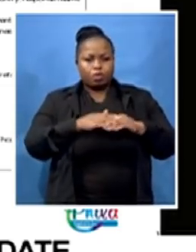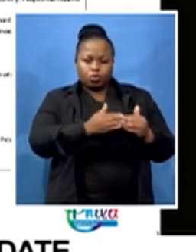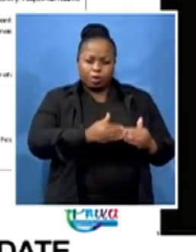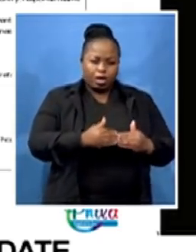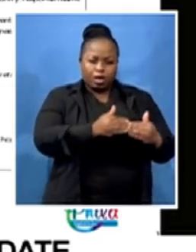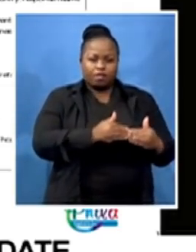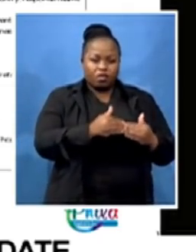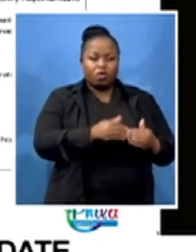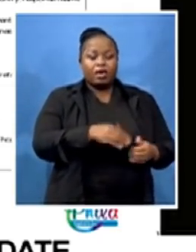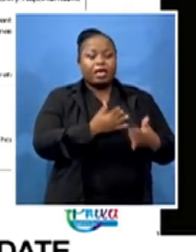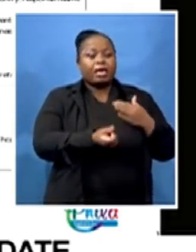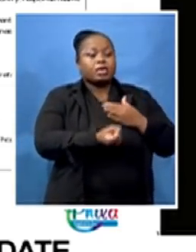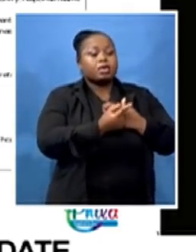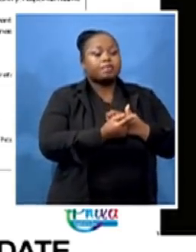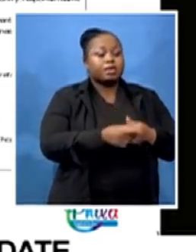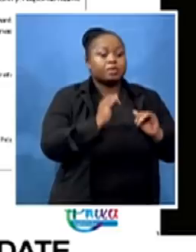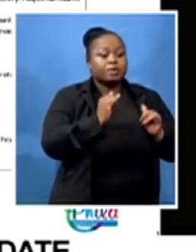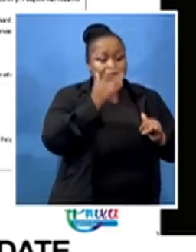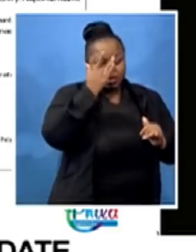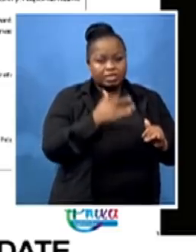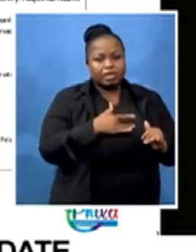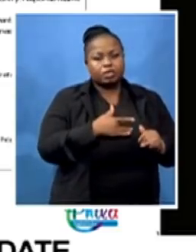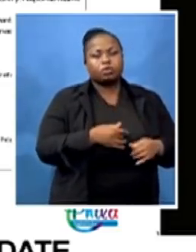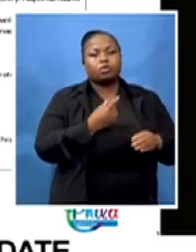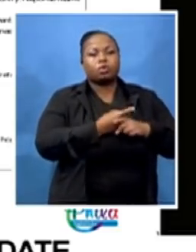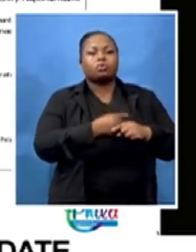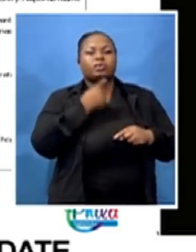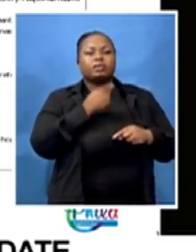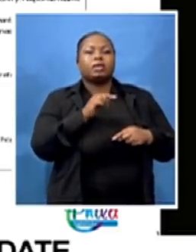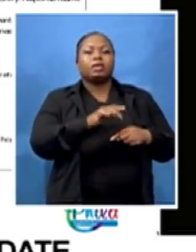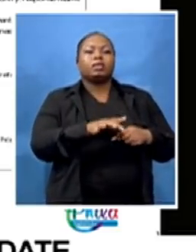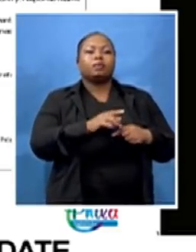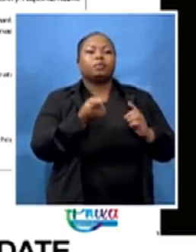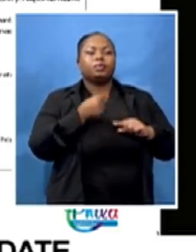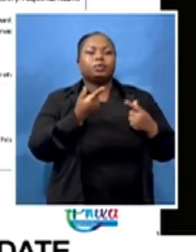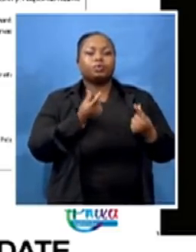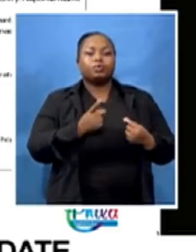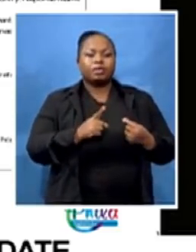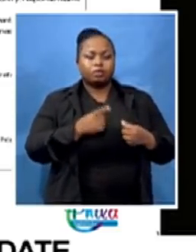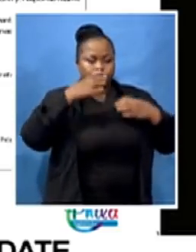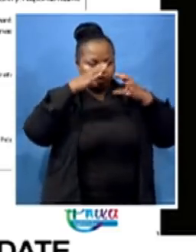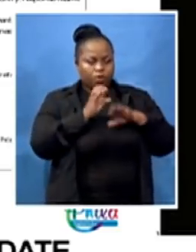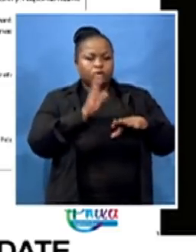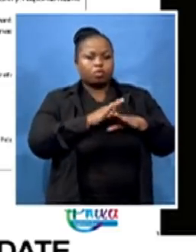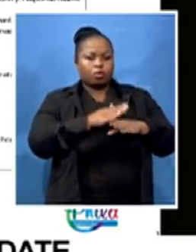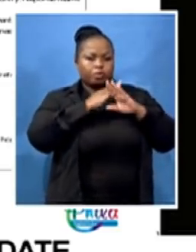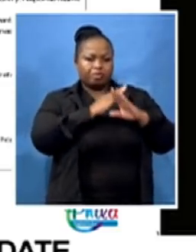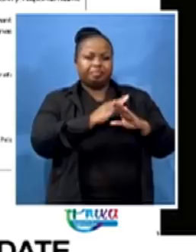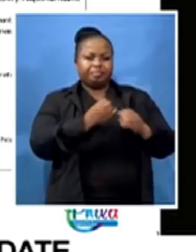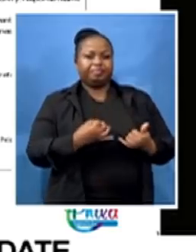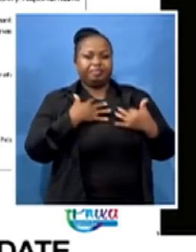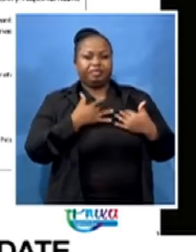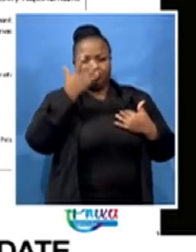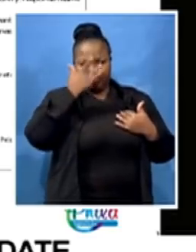we've indicated in this area, but our approach is that we need to focus on prevention of new infections and ensure that the number of